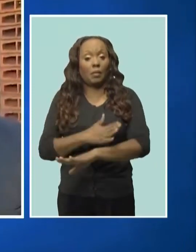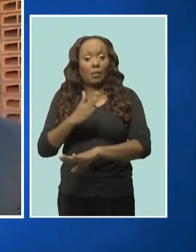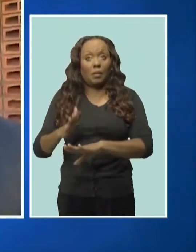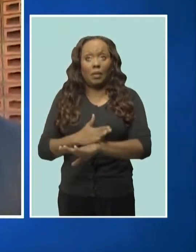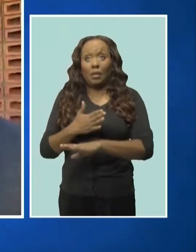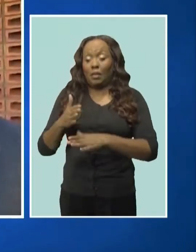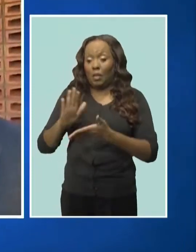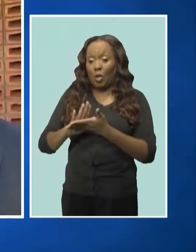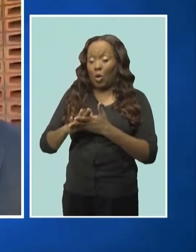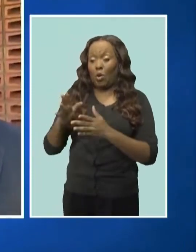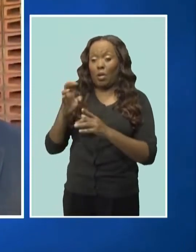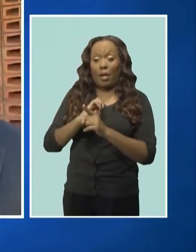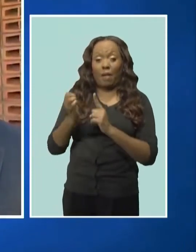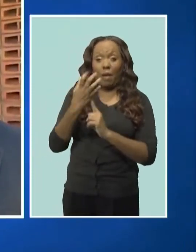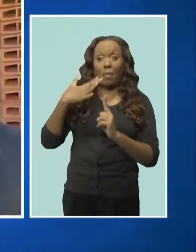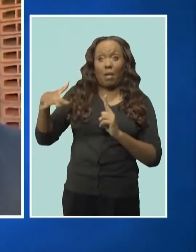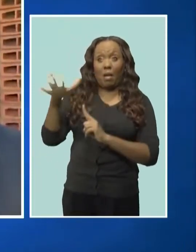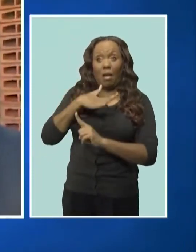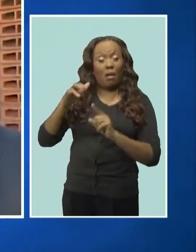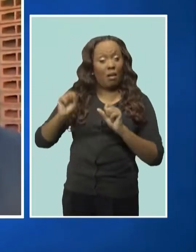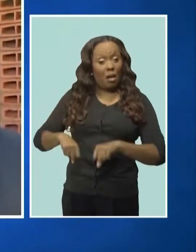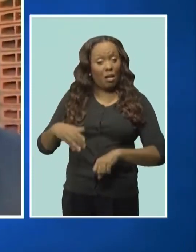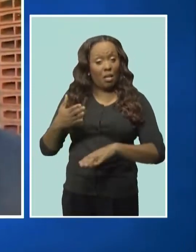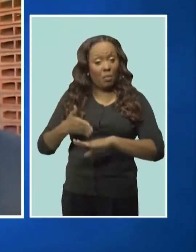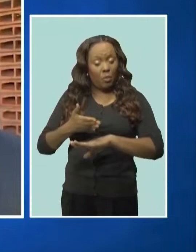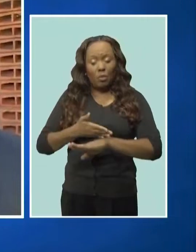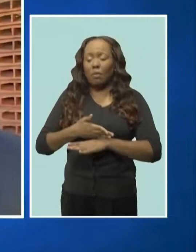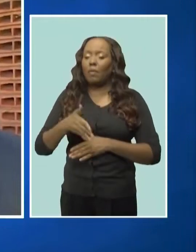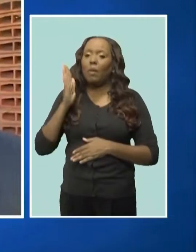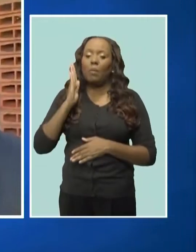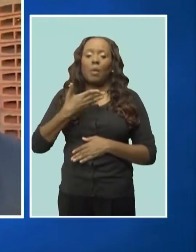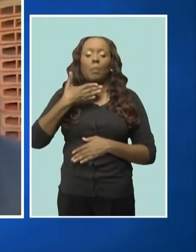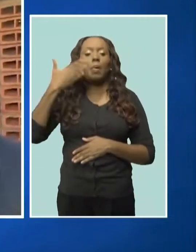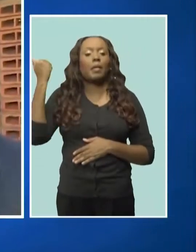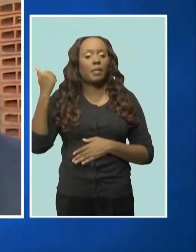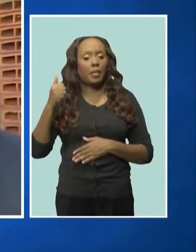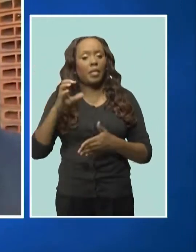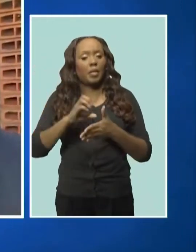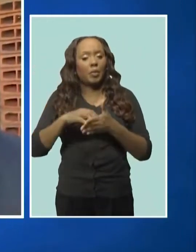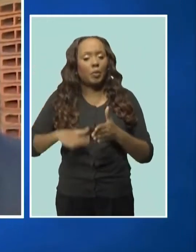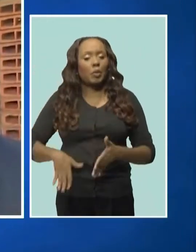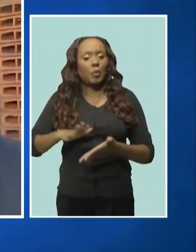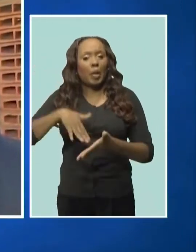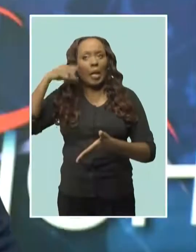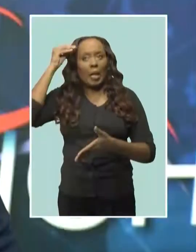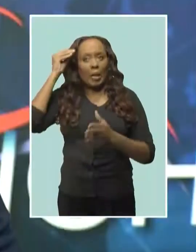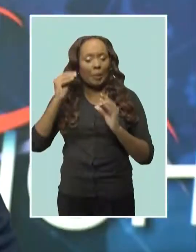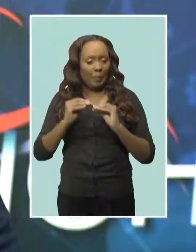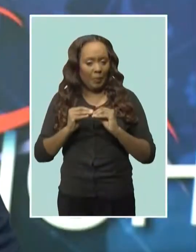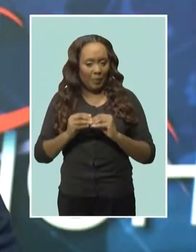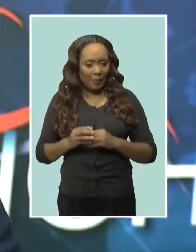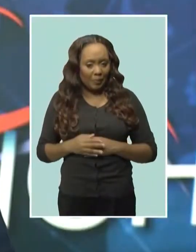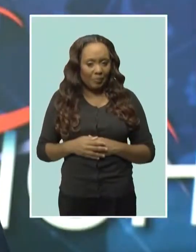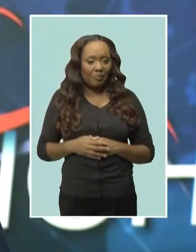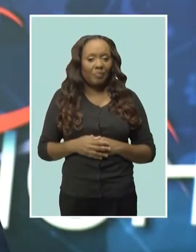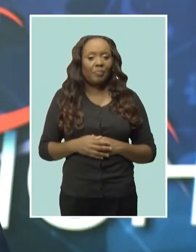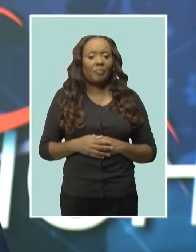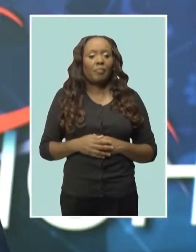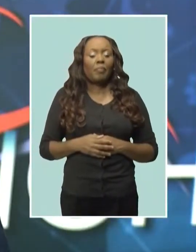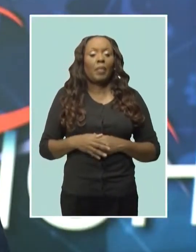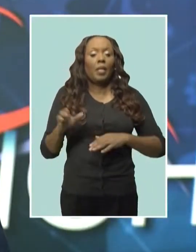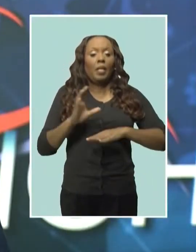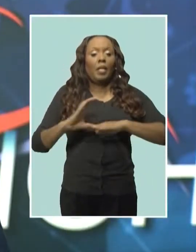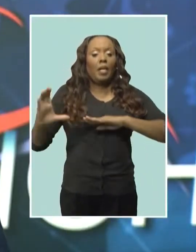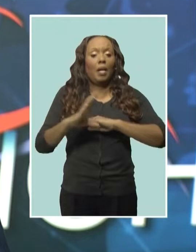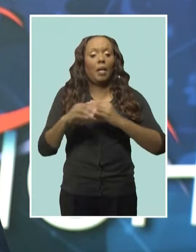will be so much better for the children in terms of their education and what they can achieve. A regional marketing